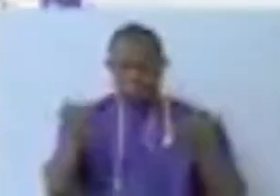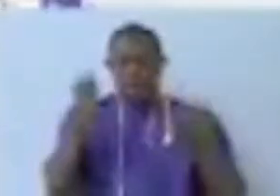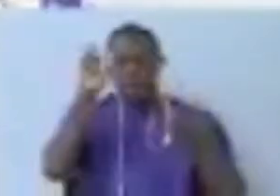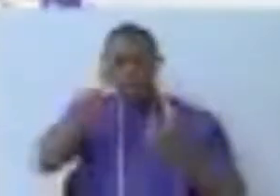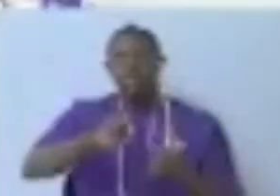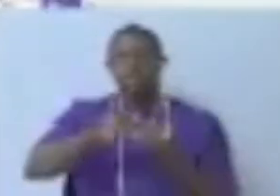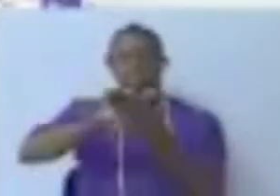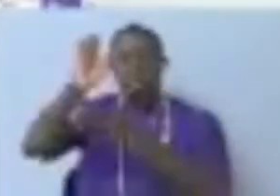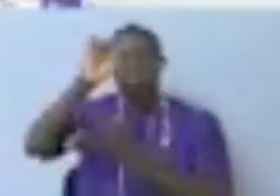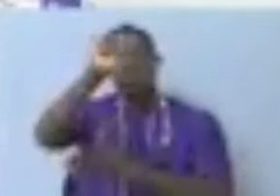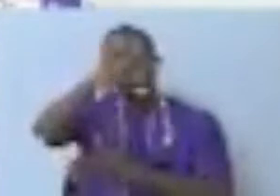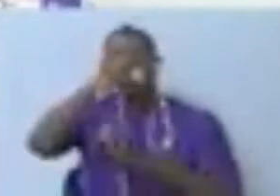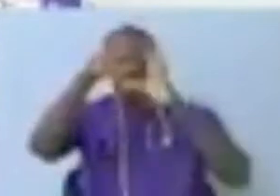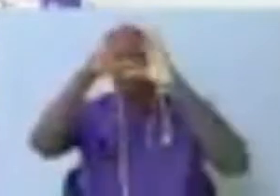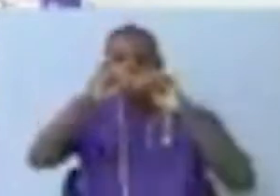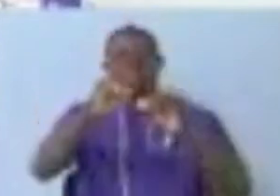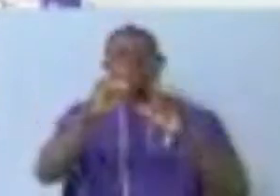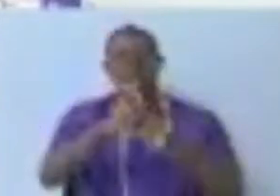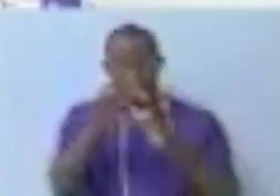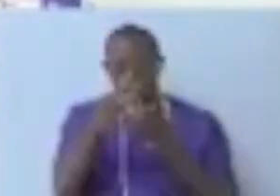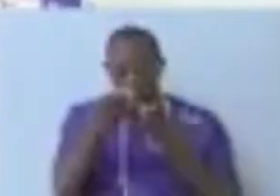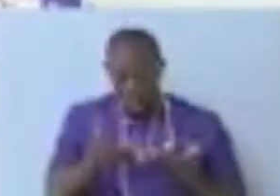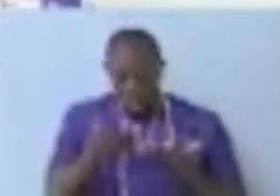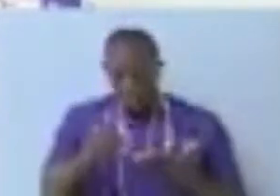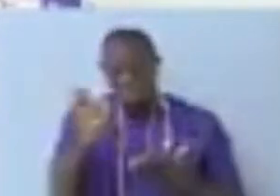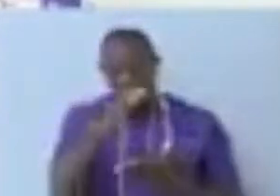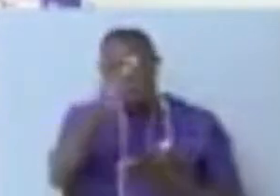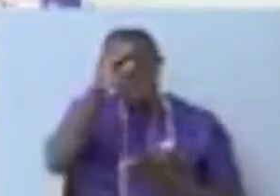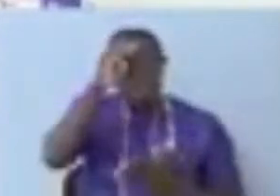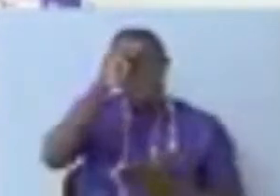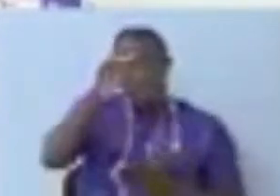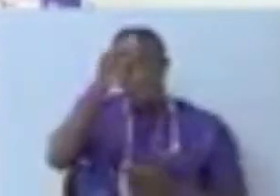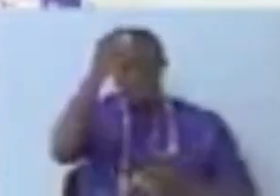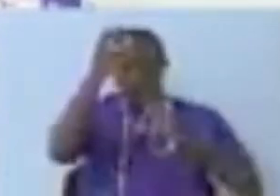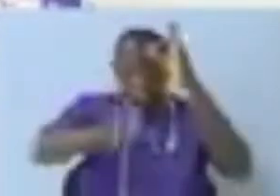If you go to the current Minister of Justice, the minister will